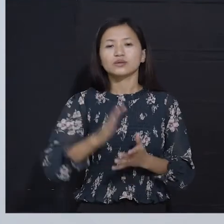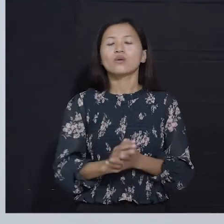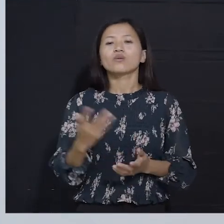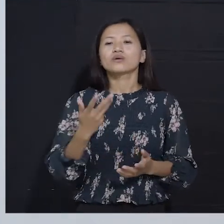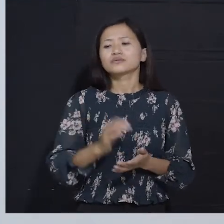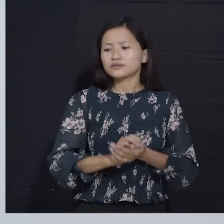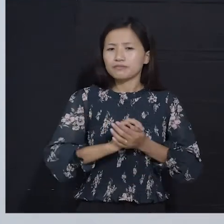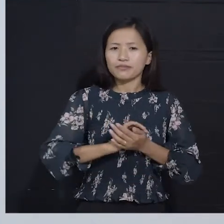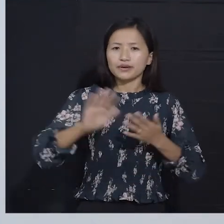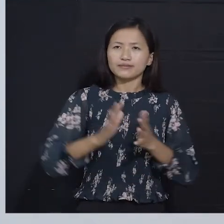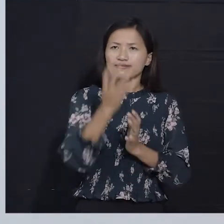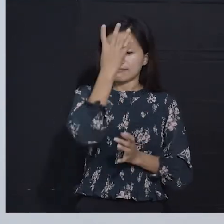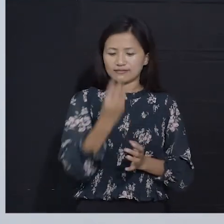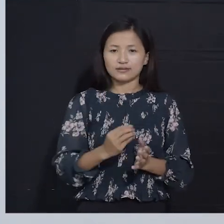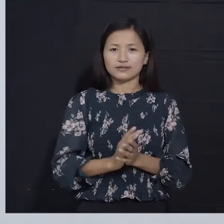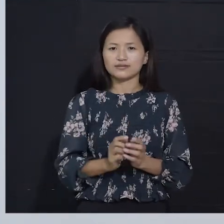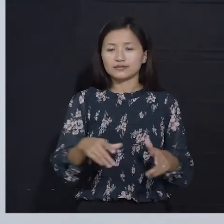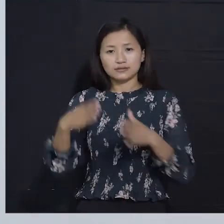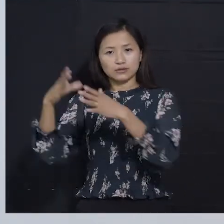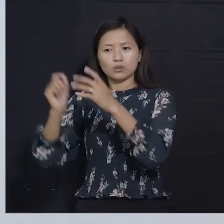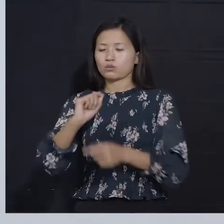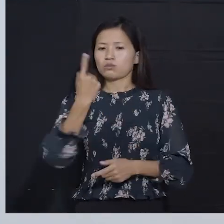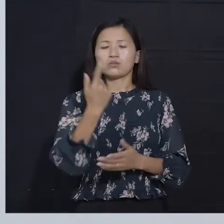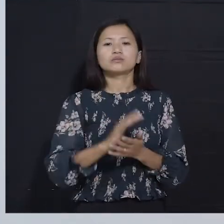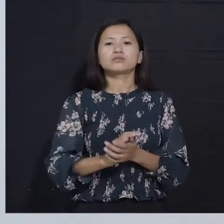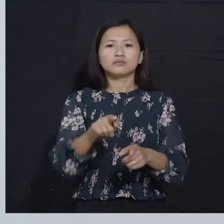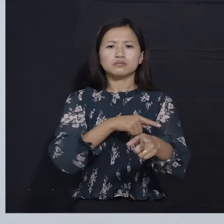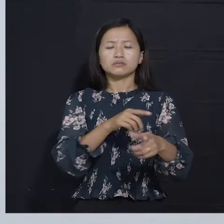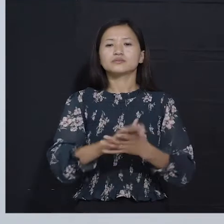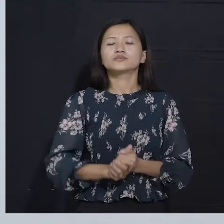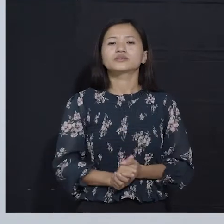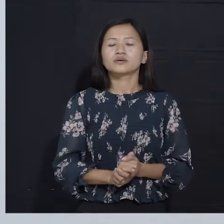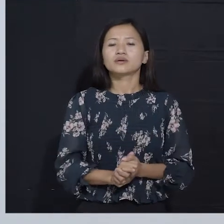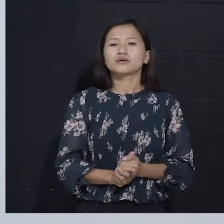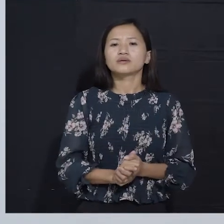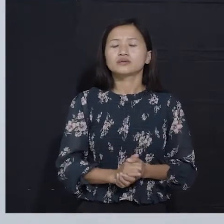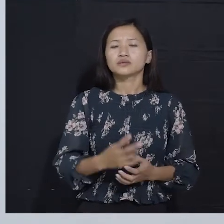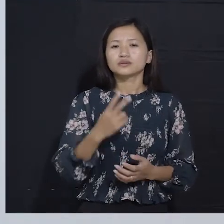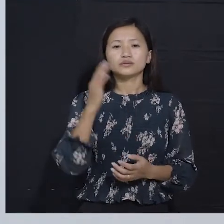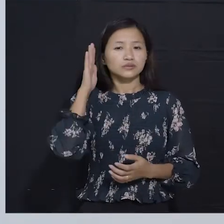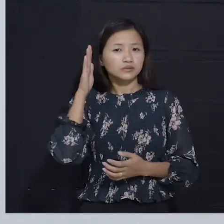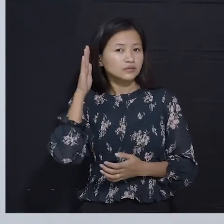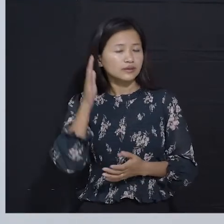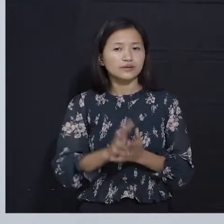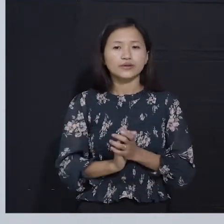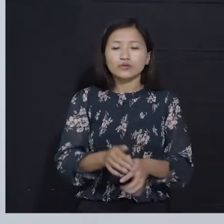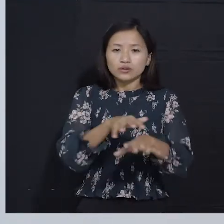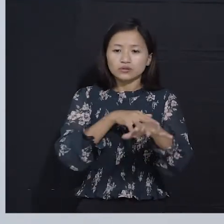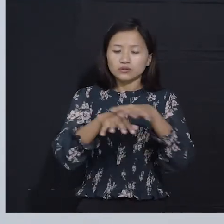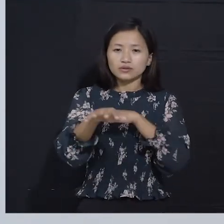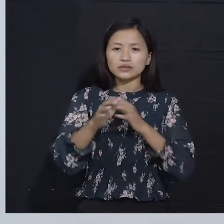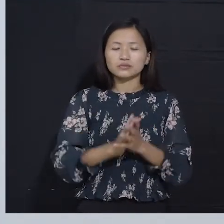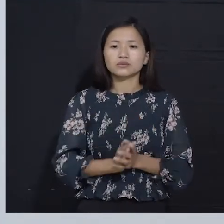to spend a night in the jungle all alone and you hear noises around, and you just hear noises of animals